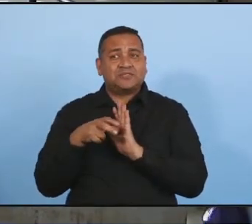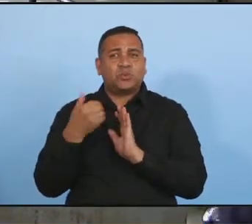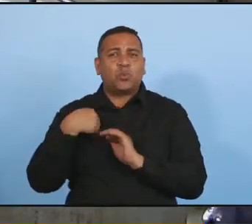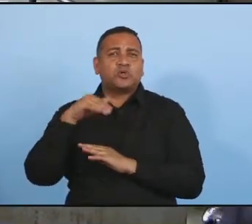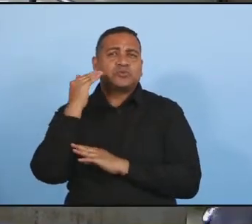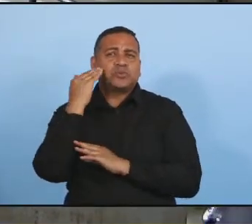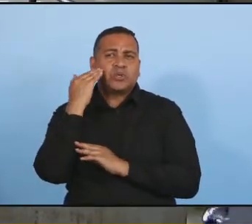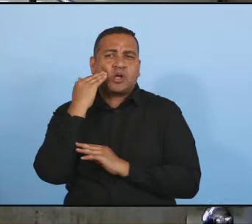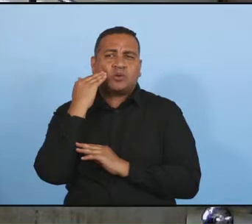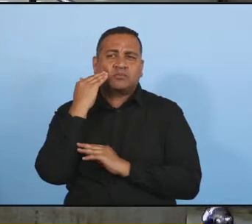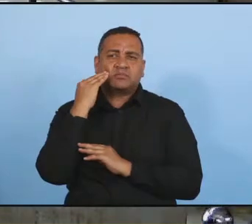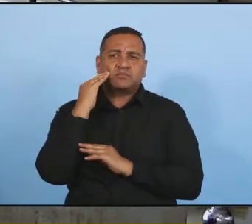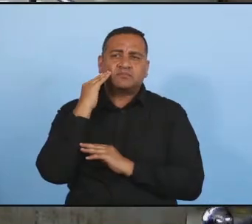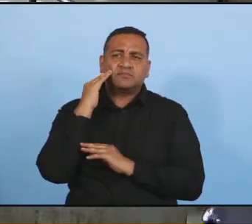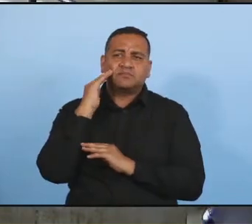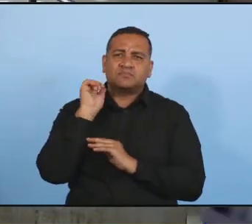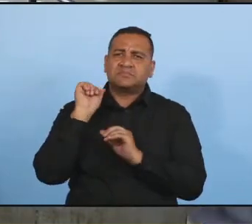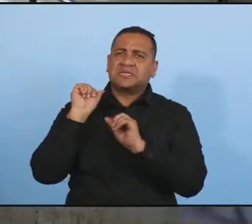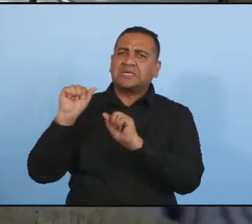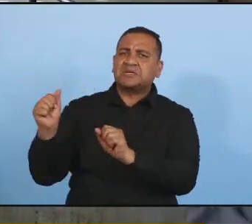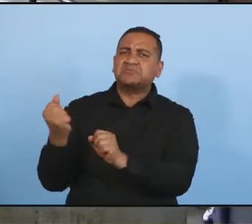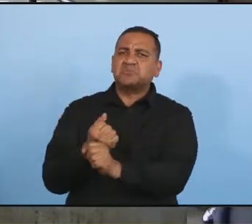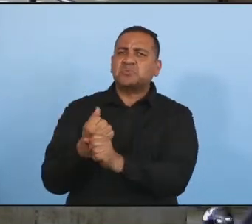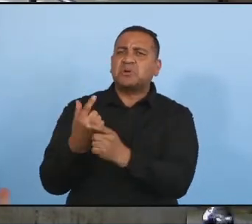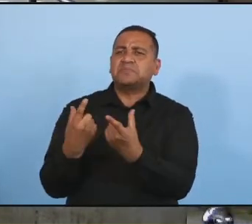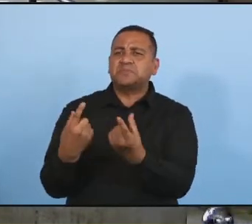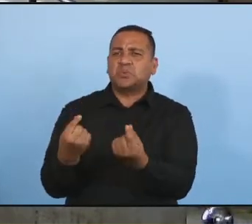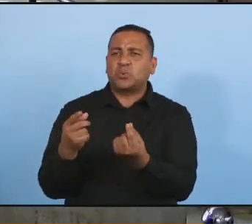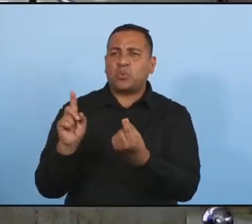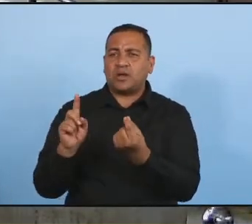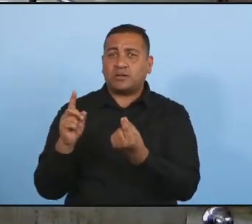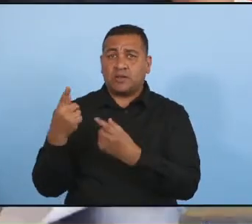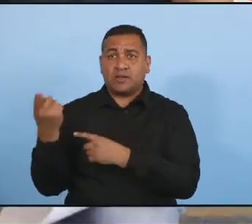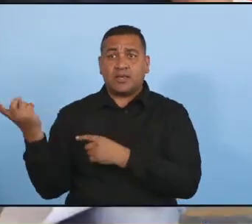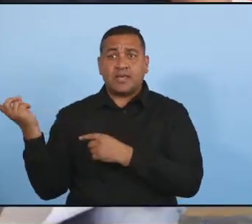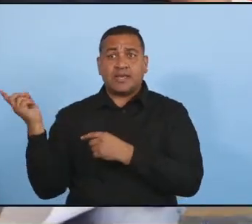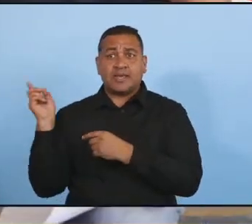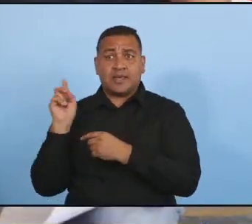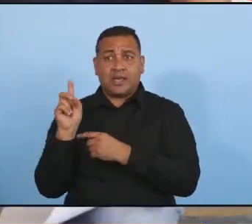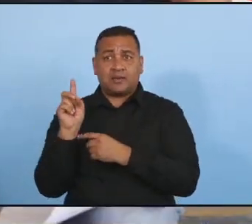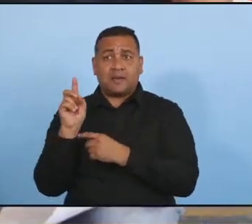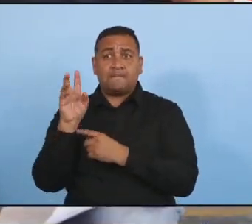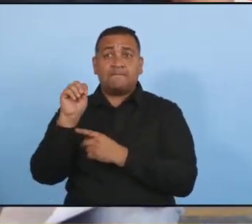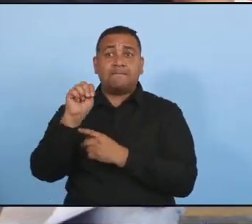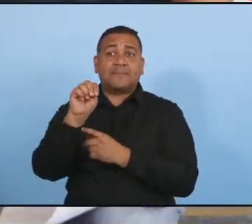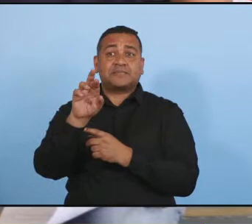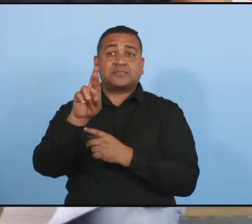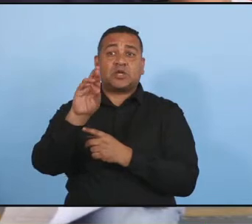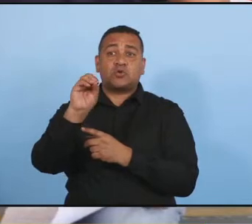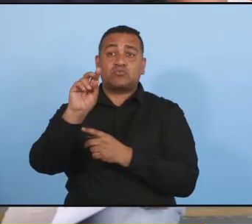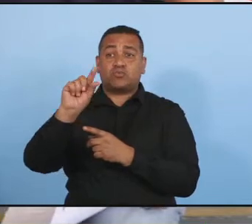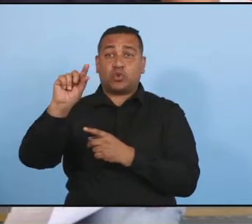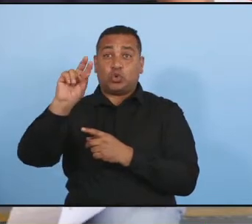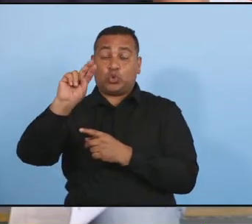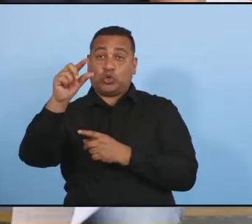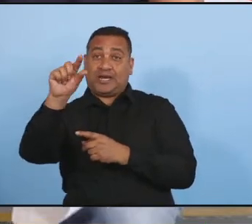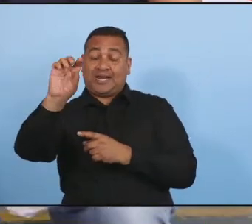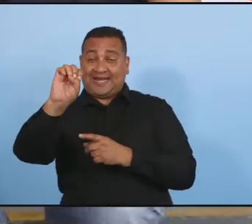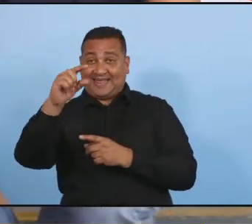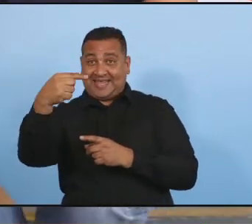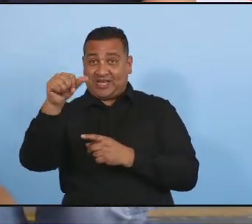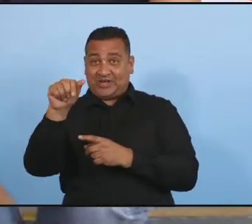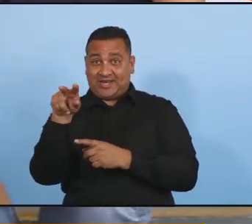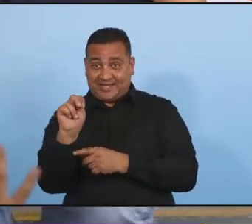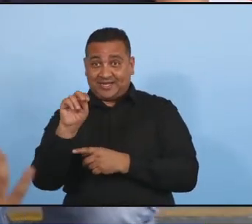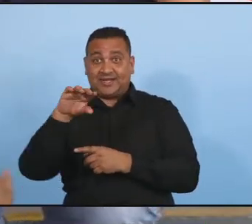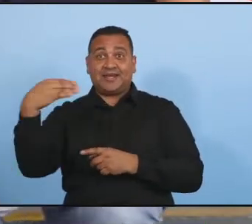is his job entail, and he's just joining us now. Mr. Regan Hoffman, welcome. Thank you for having me on the show. No, great to have you